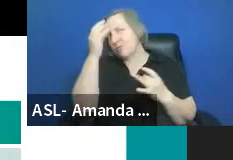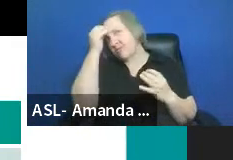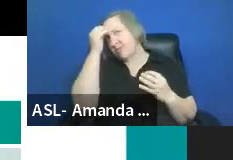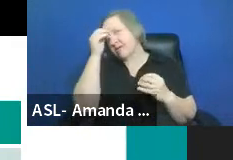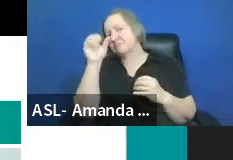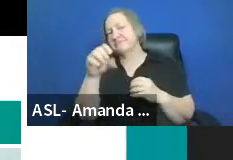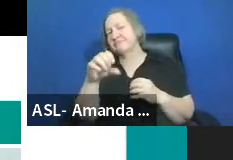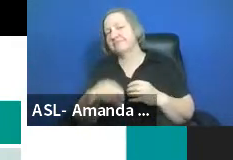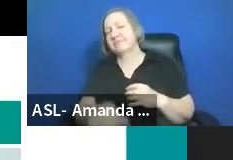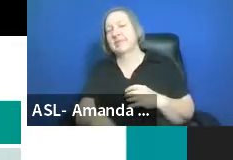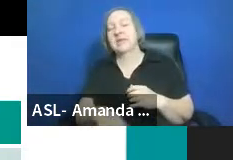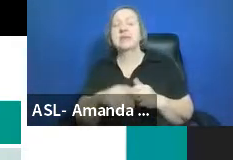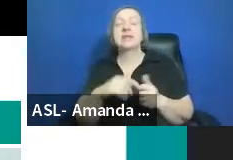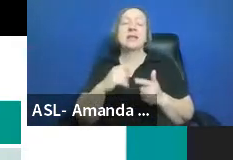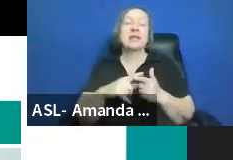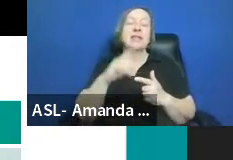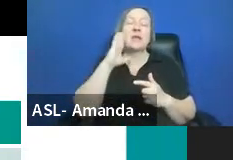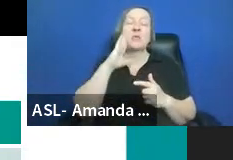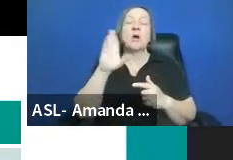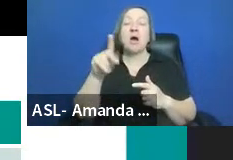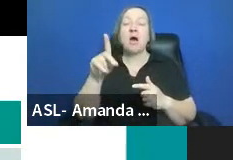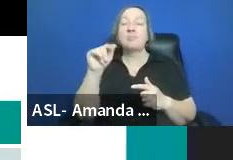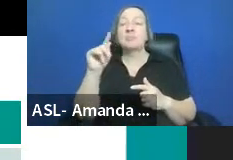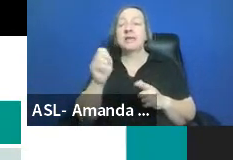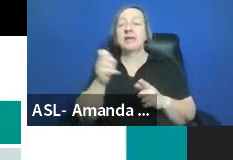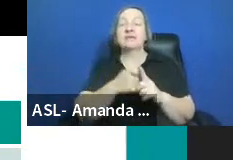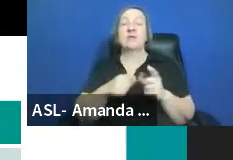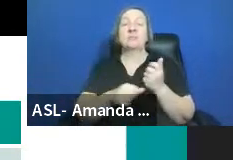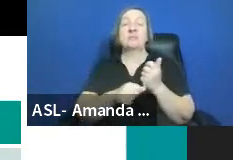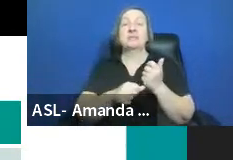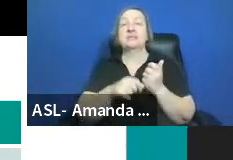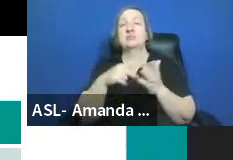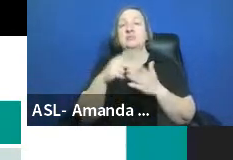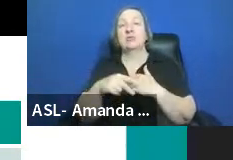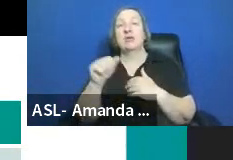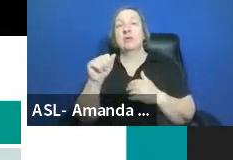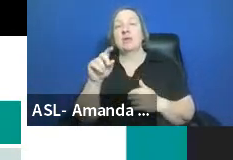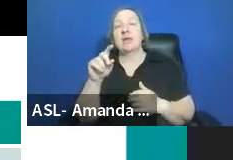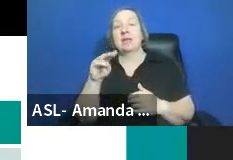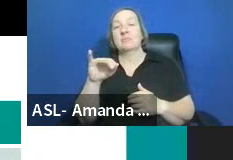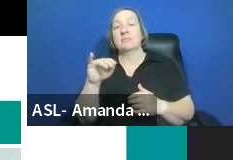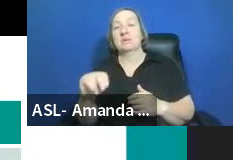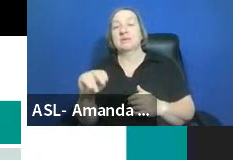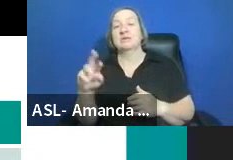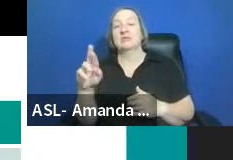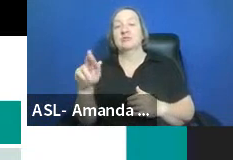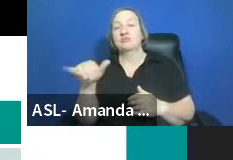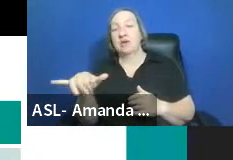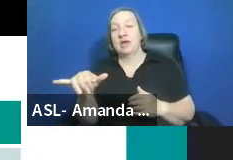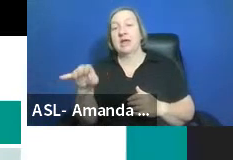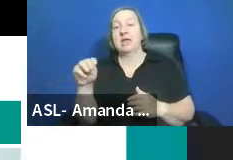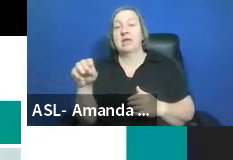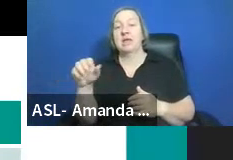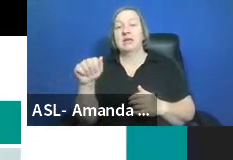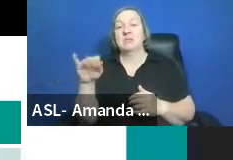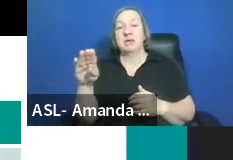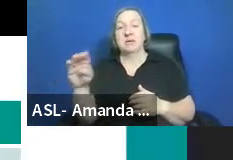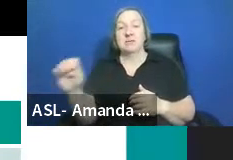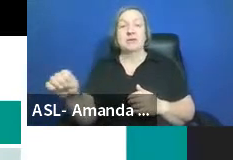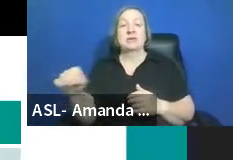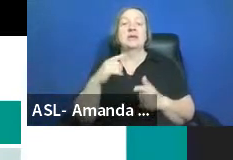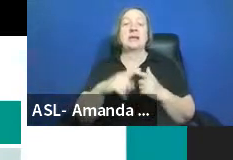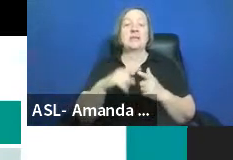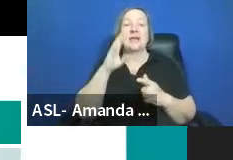then receive an update from Assistant Program Administrator Ray, maybe. And then we'll